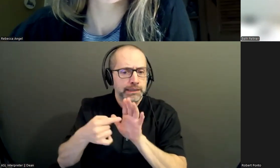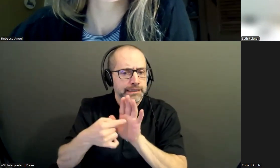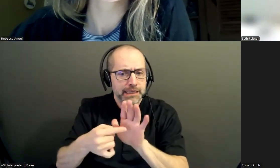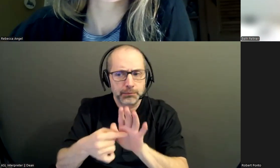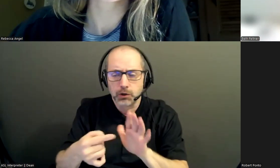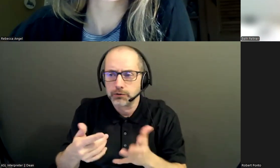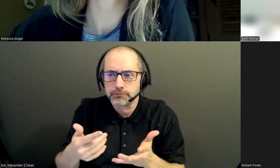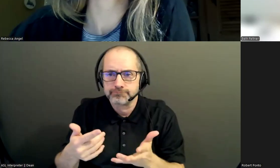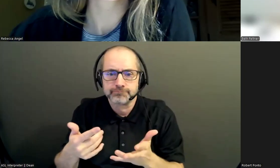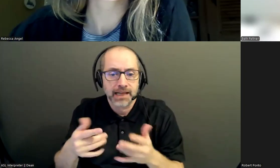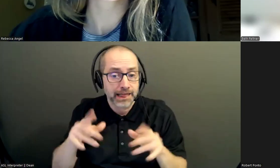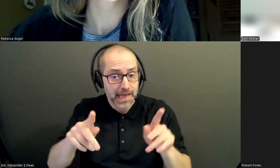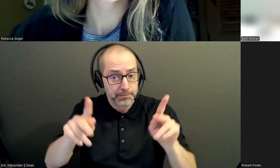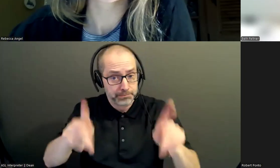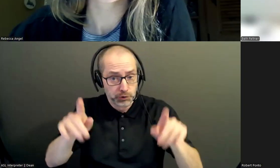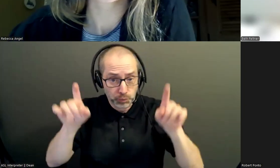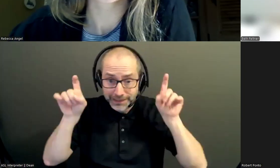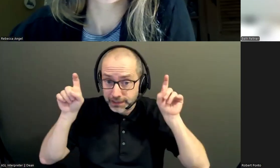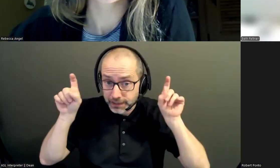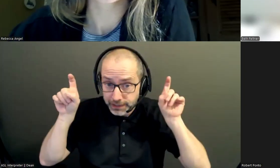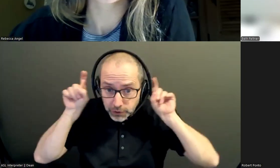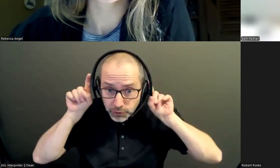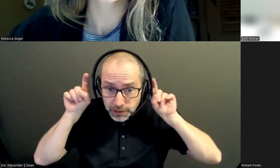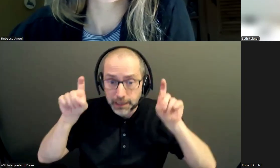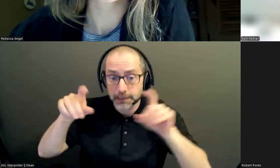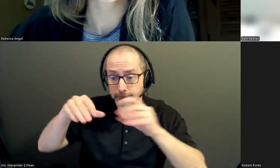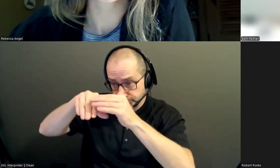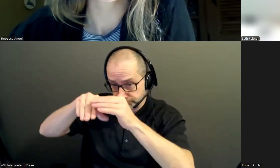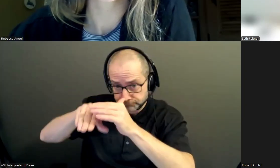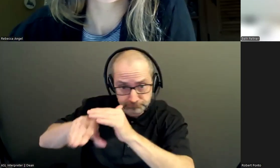with hearing aids adapt to a concert?